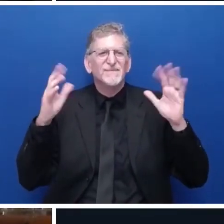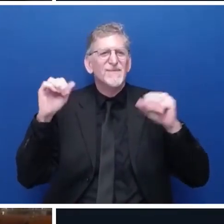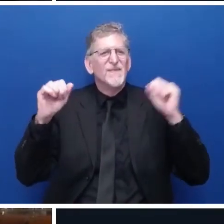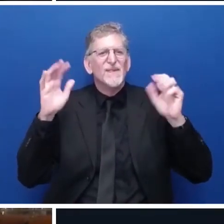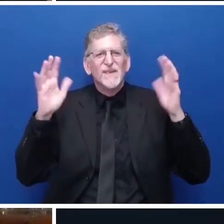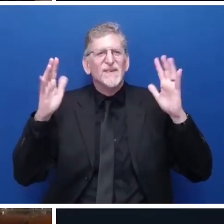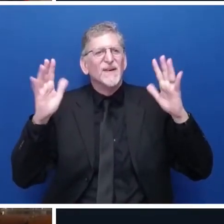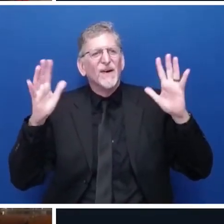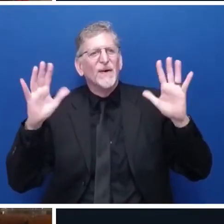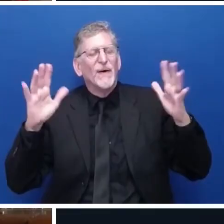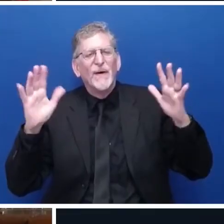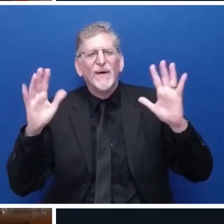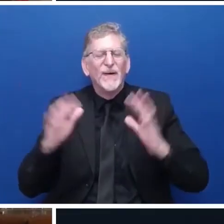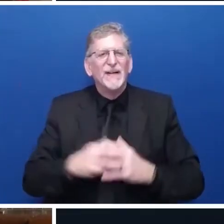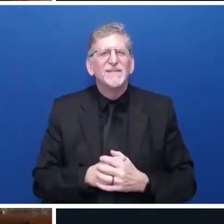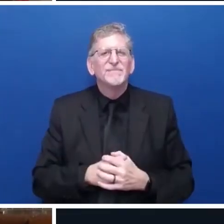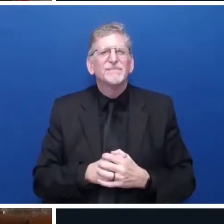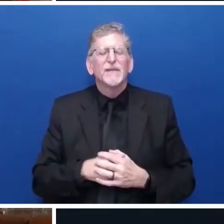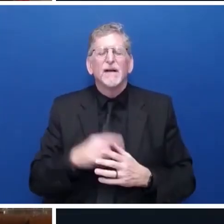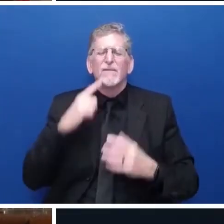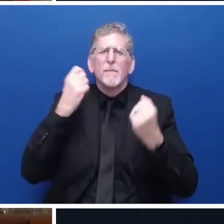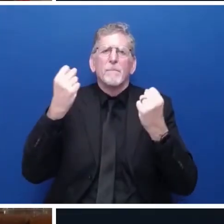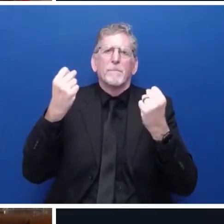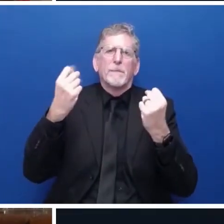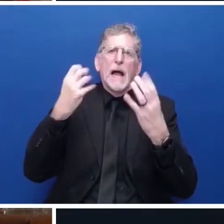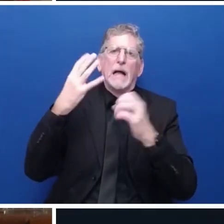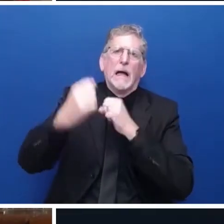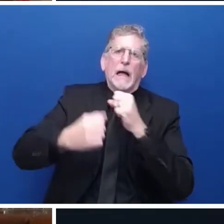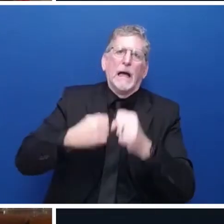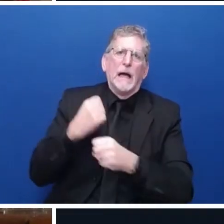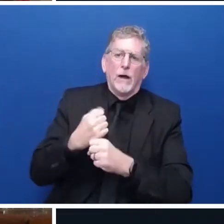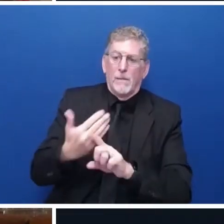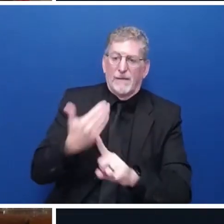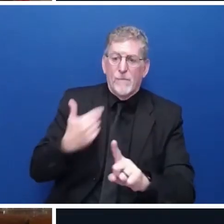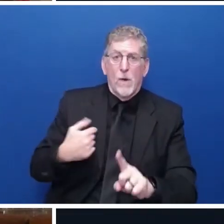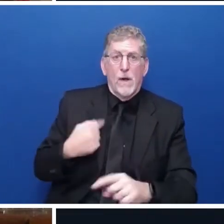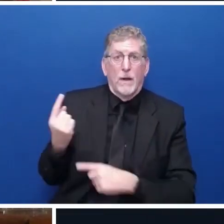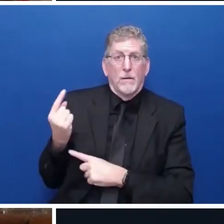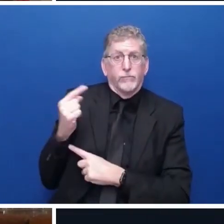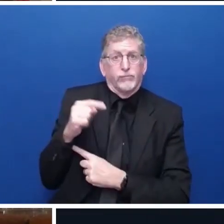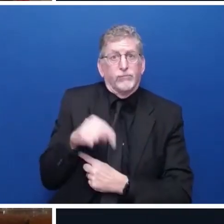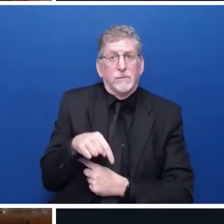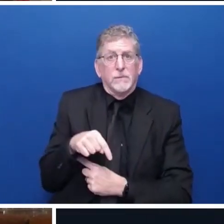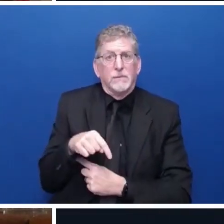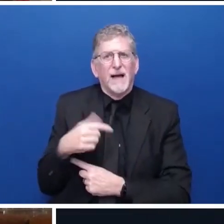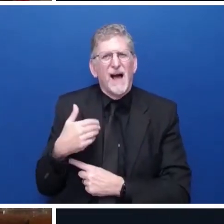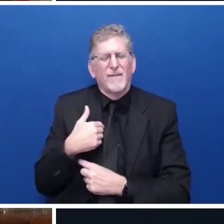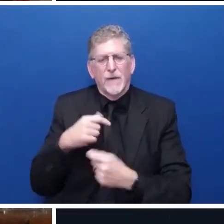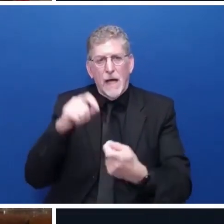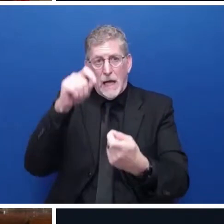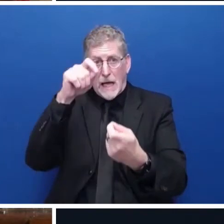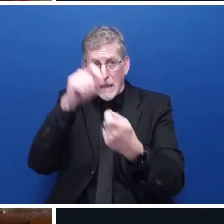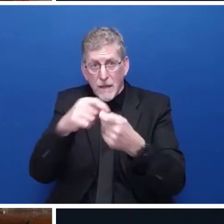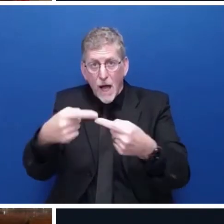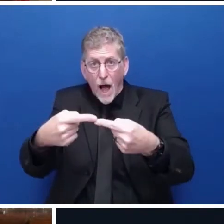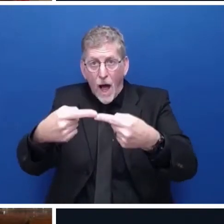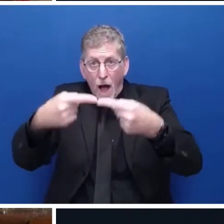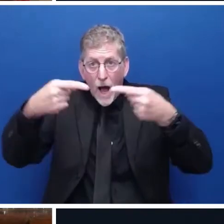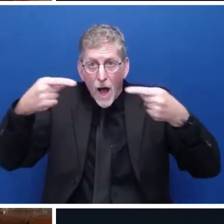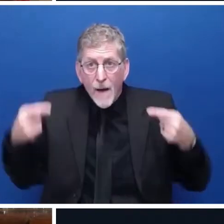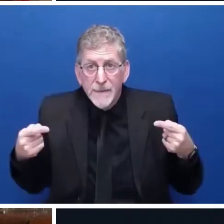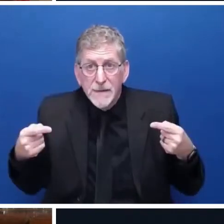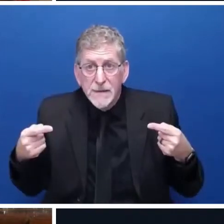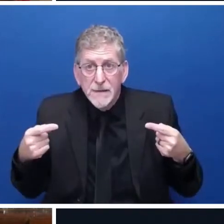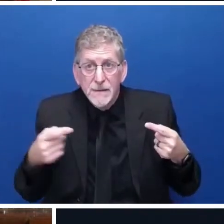For decades before I came along, we had the exact opposite. From trade to health care, from energy